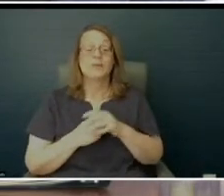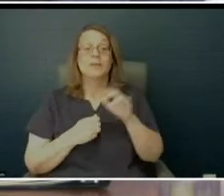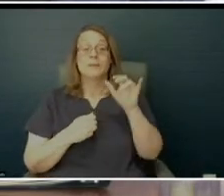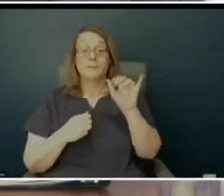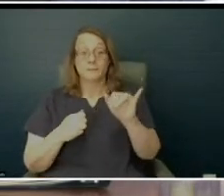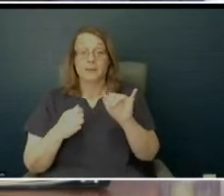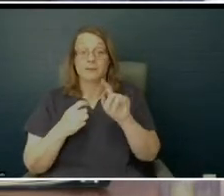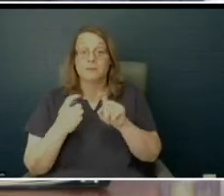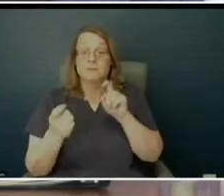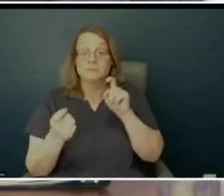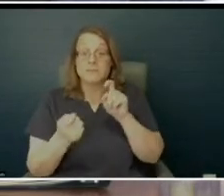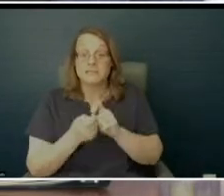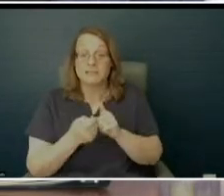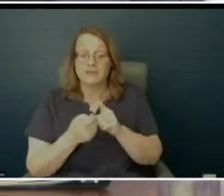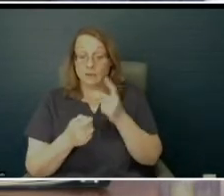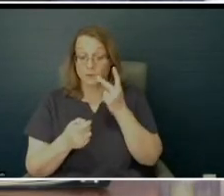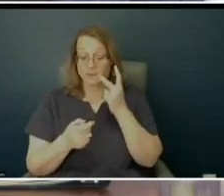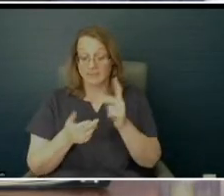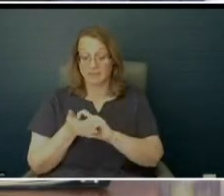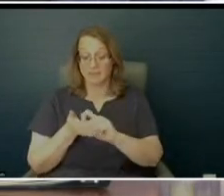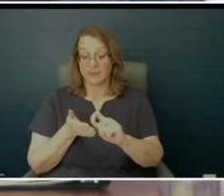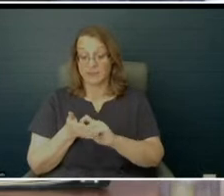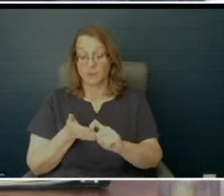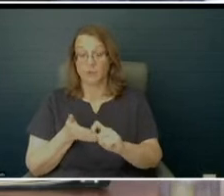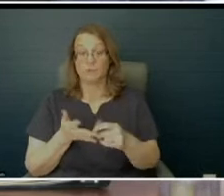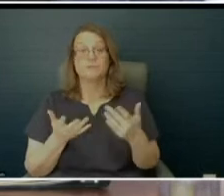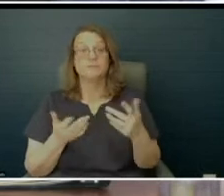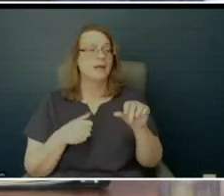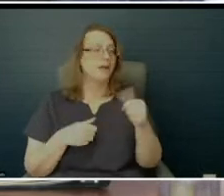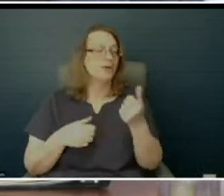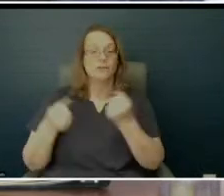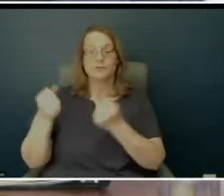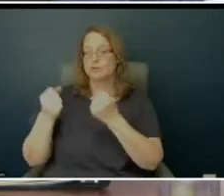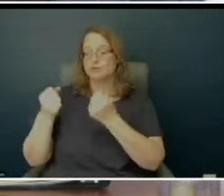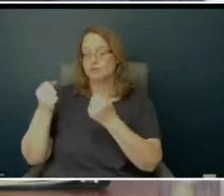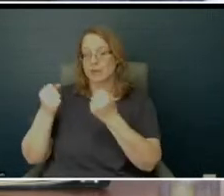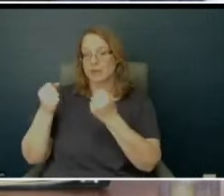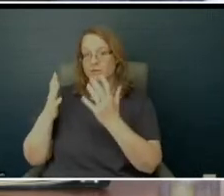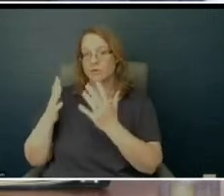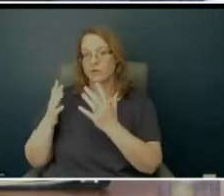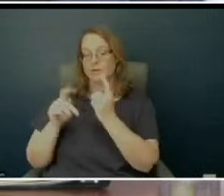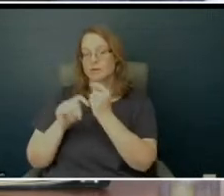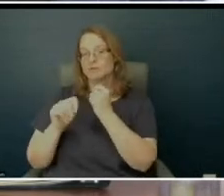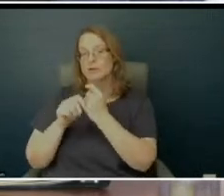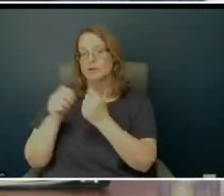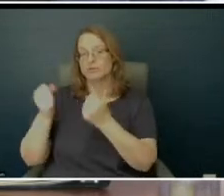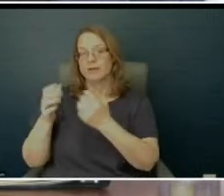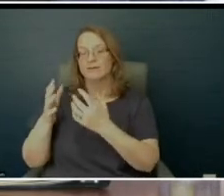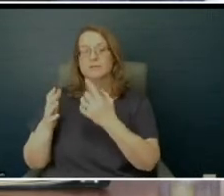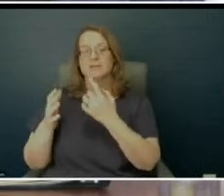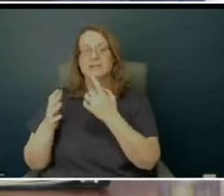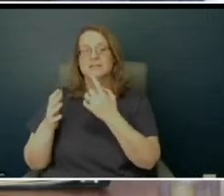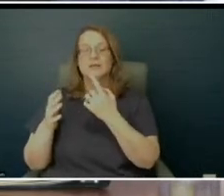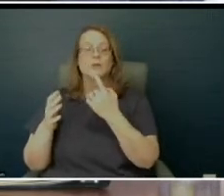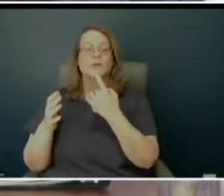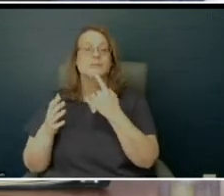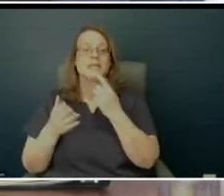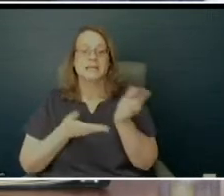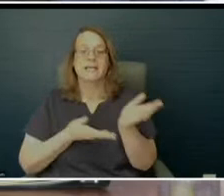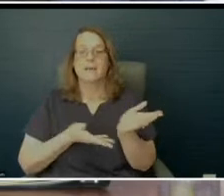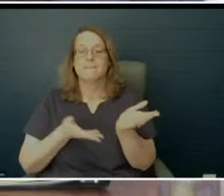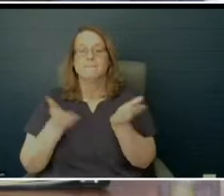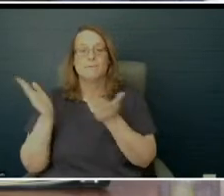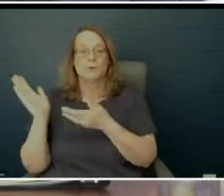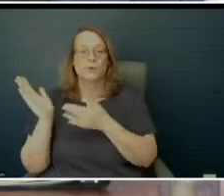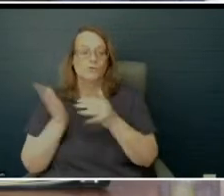through a series of others. The truck driver who claimed to have moved an entire tractor-trailer of ballots from New York